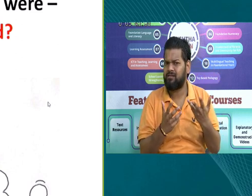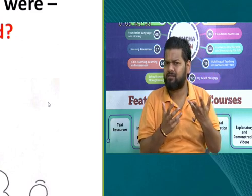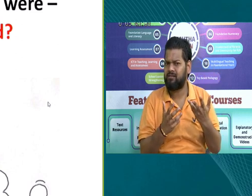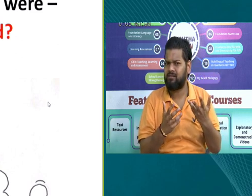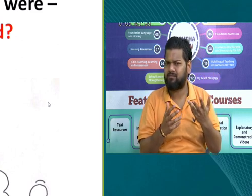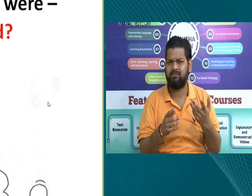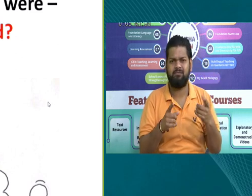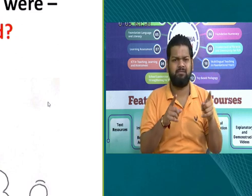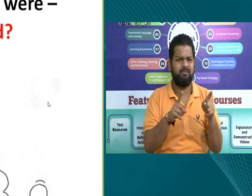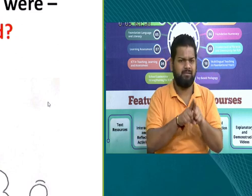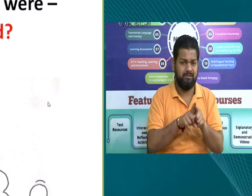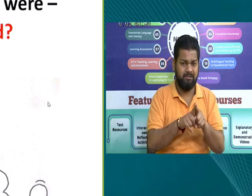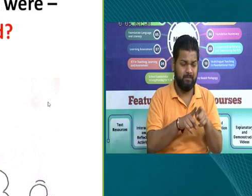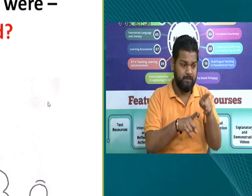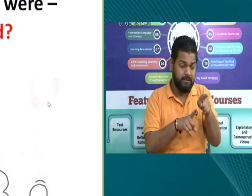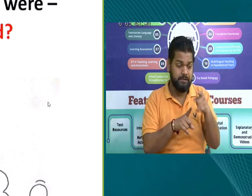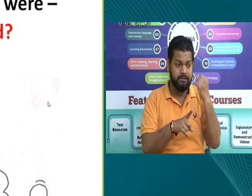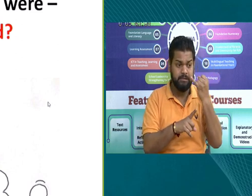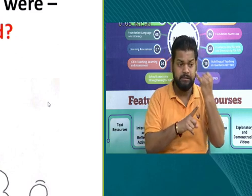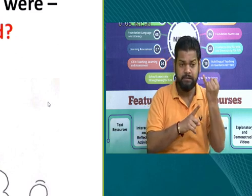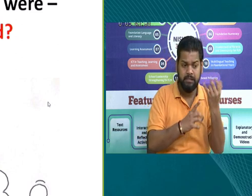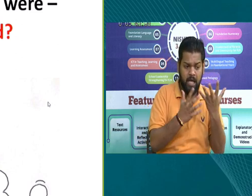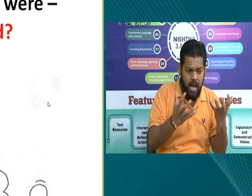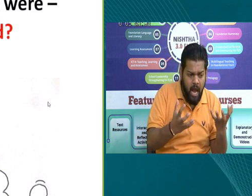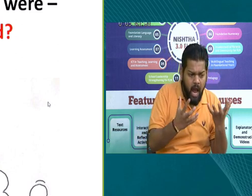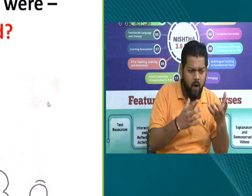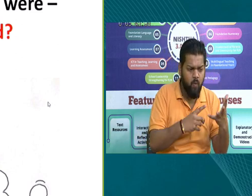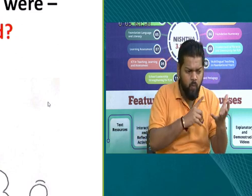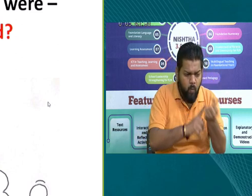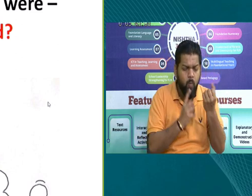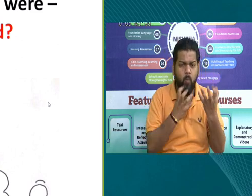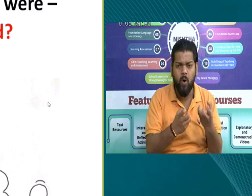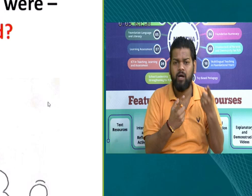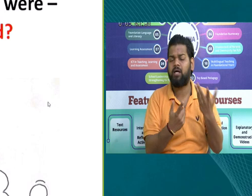had very long age.